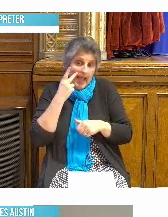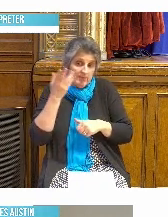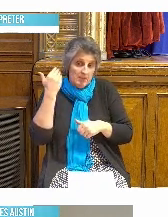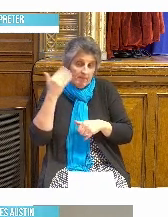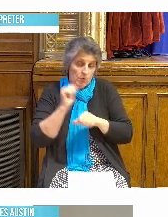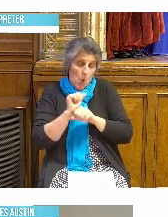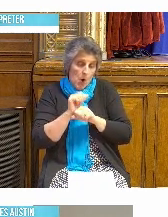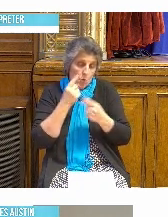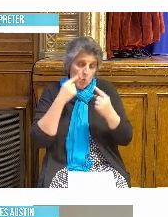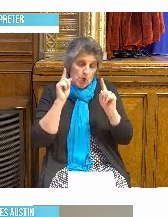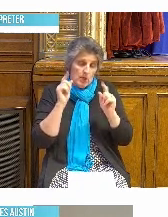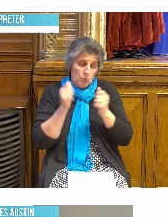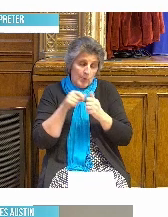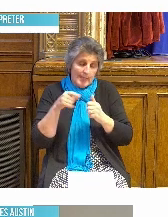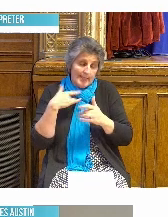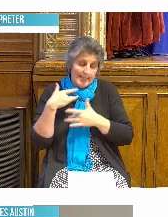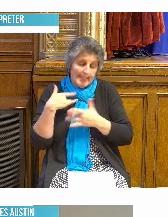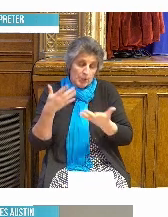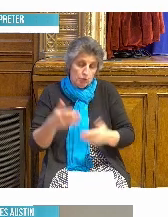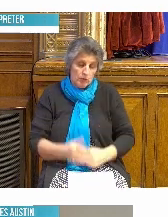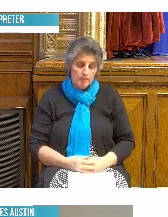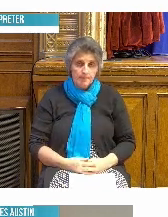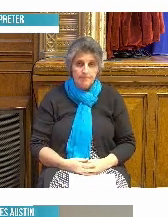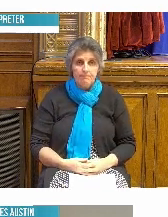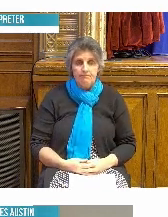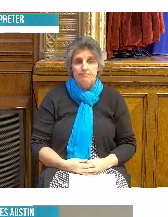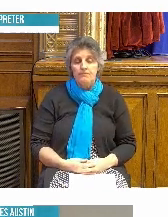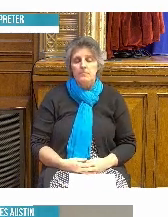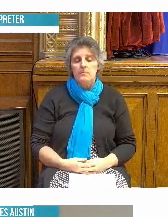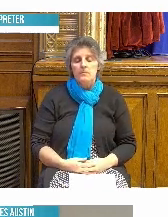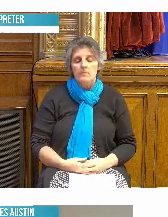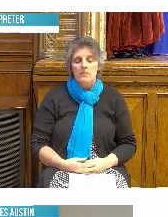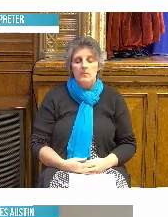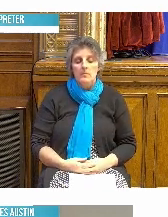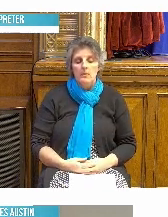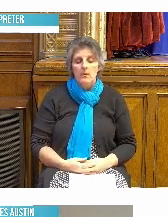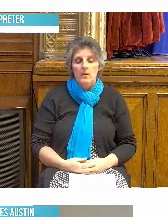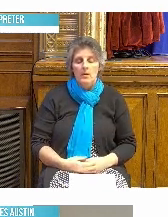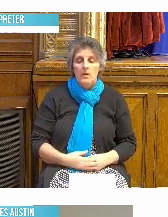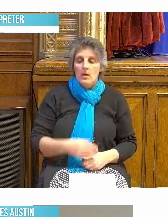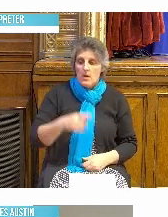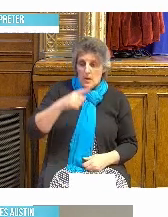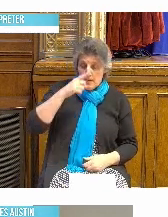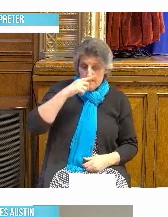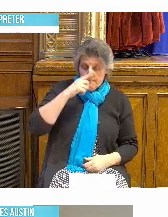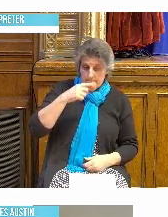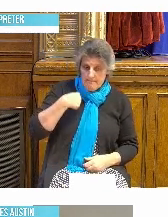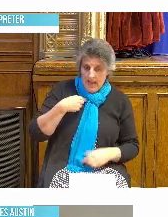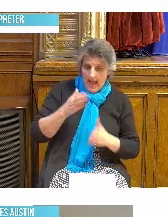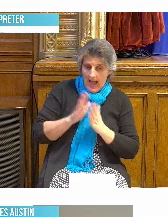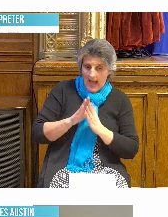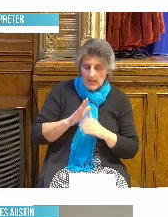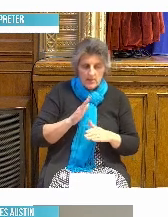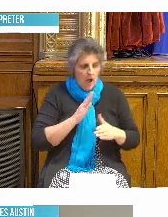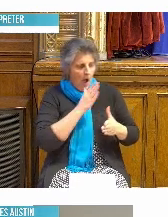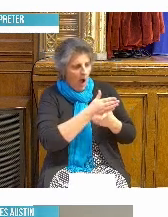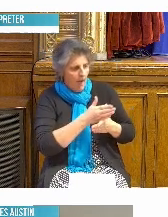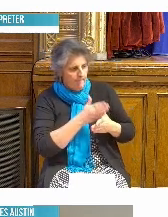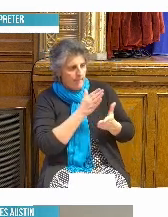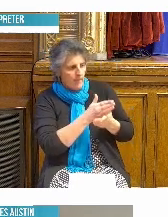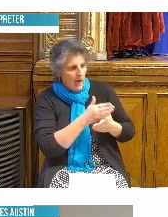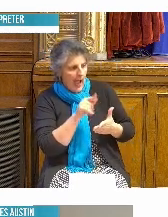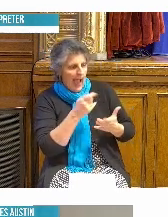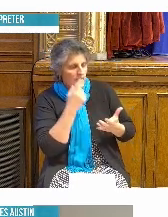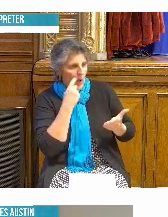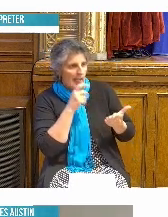work around these issues. So Yes. May I ask a Sorry. question? I just